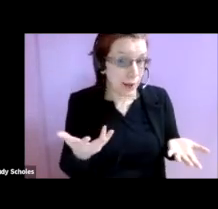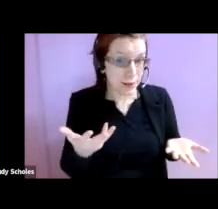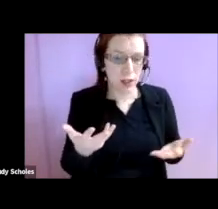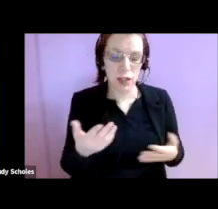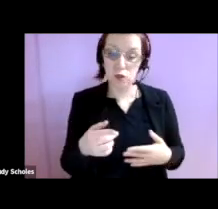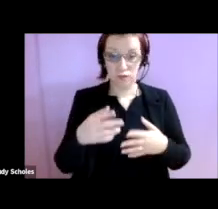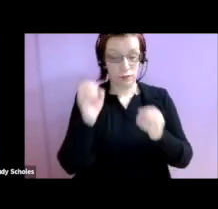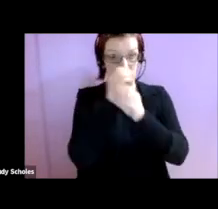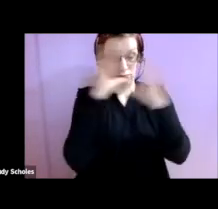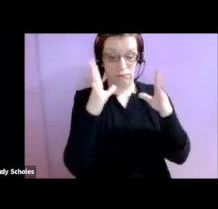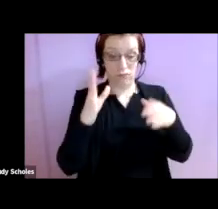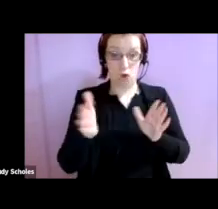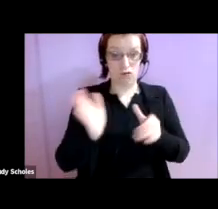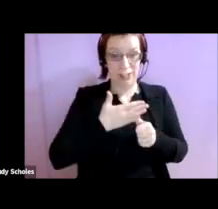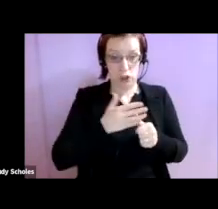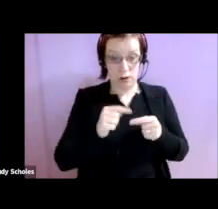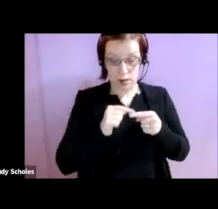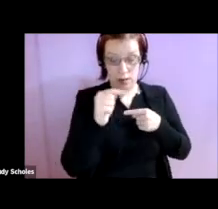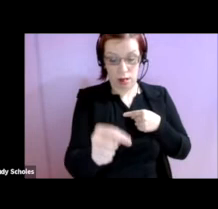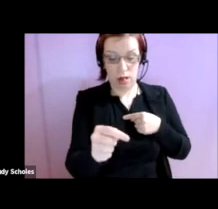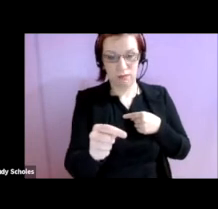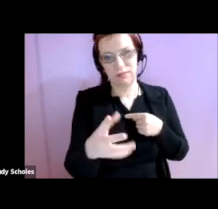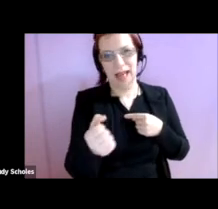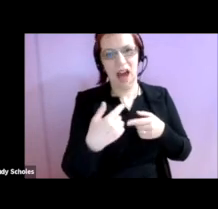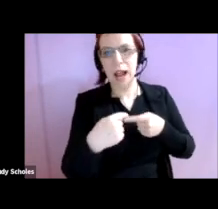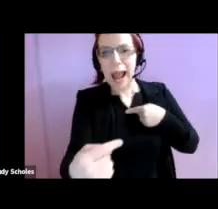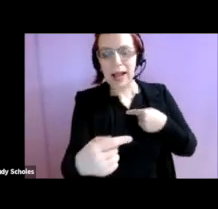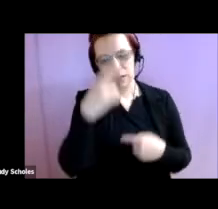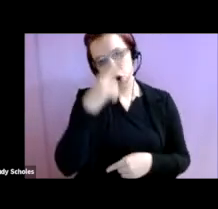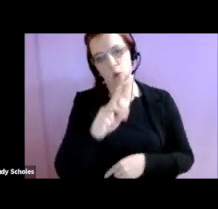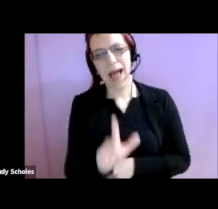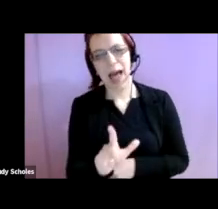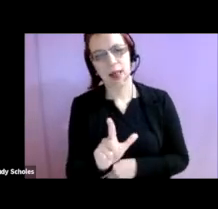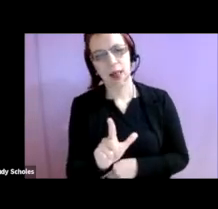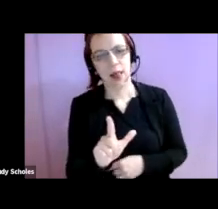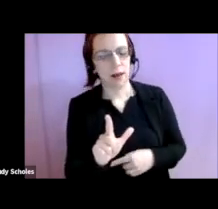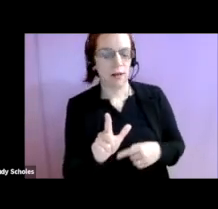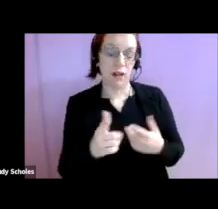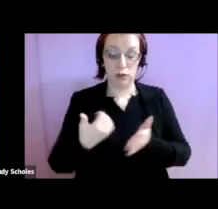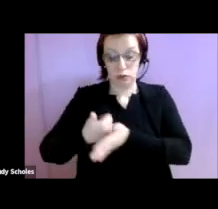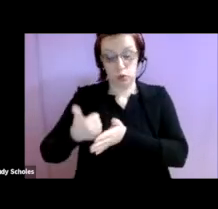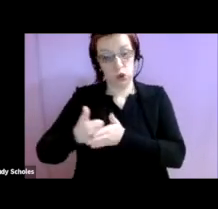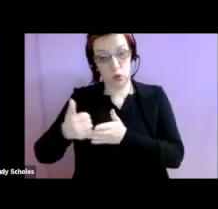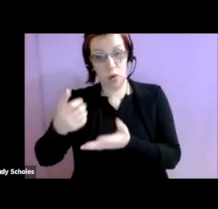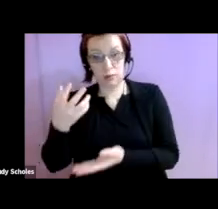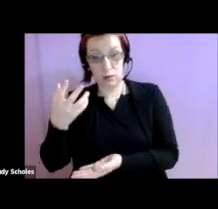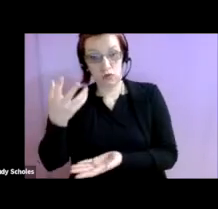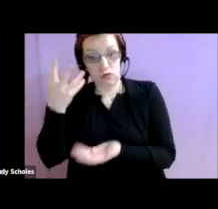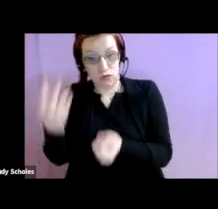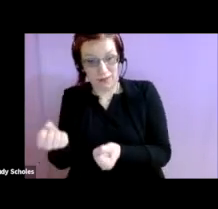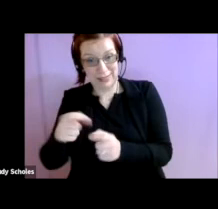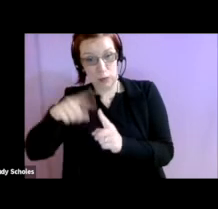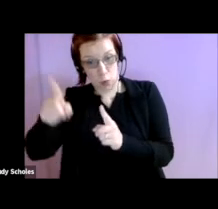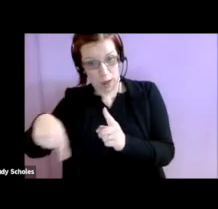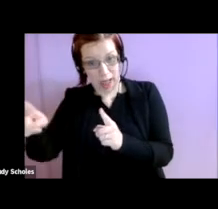lengths in our device here has some length L, and a typical gravitational wave moves it by some small amount that we'll